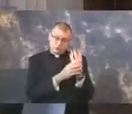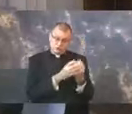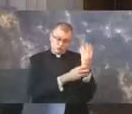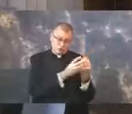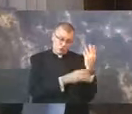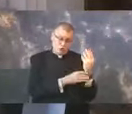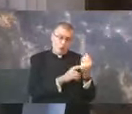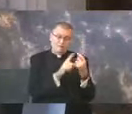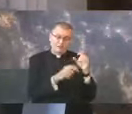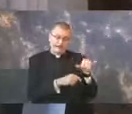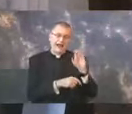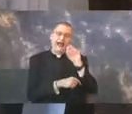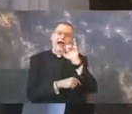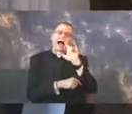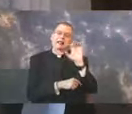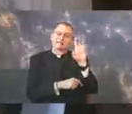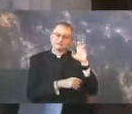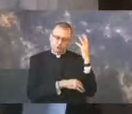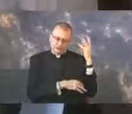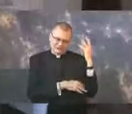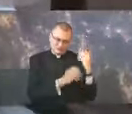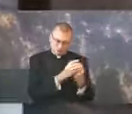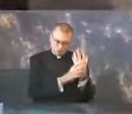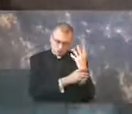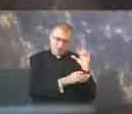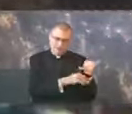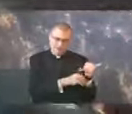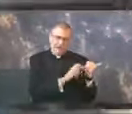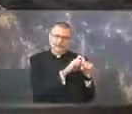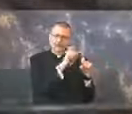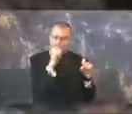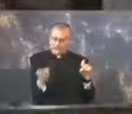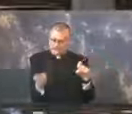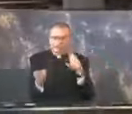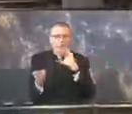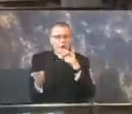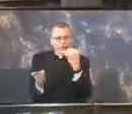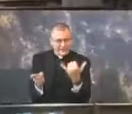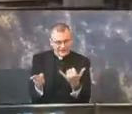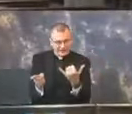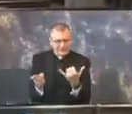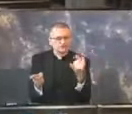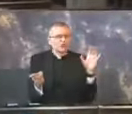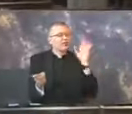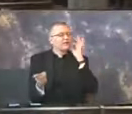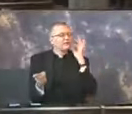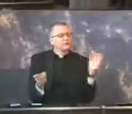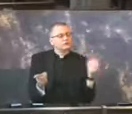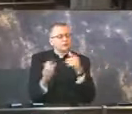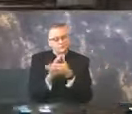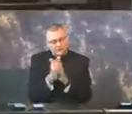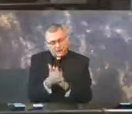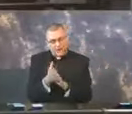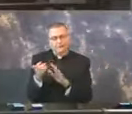trees would arise as providers of this most rich oil, so that their fruit might serve for sacred